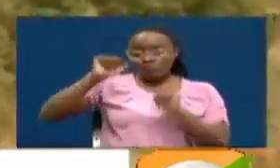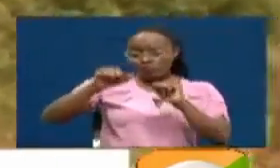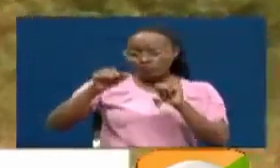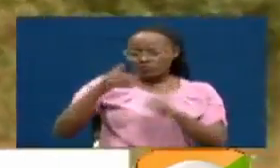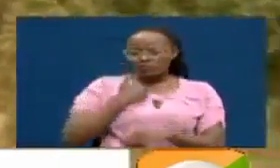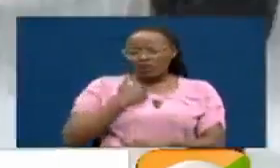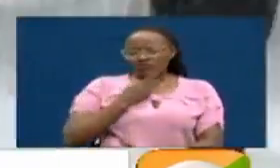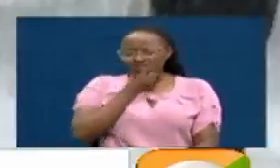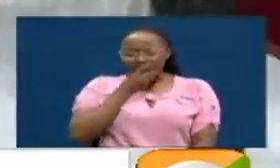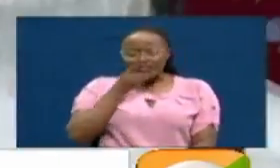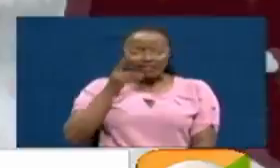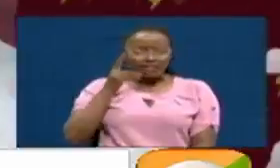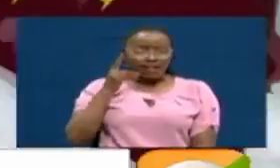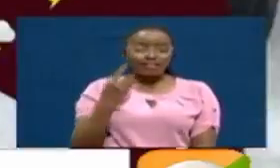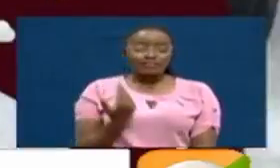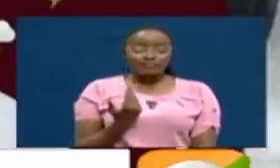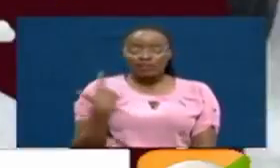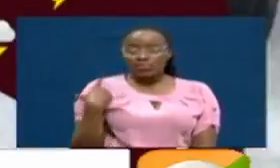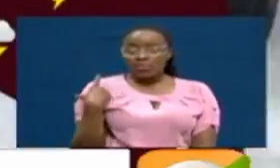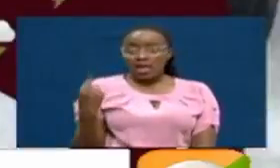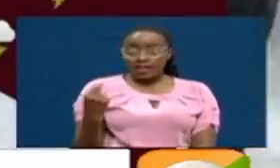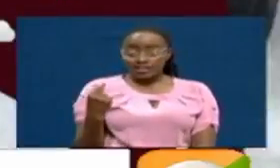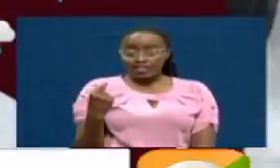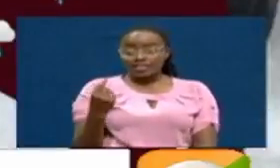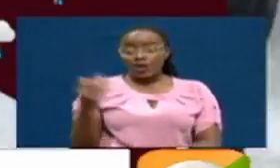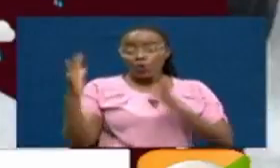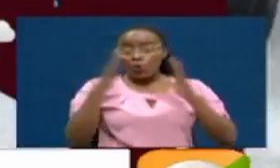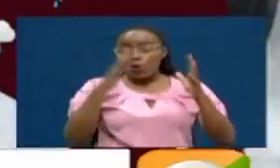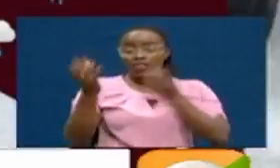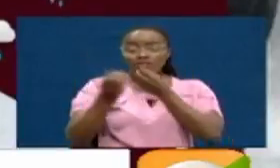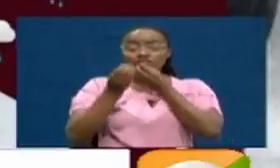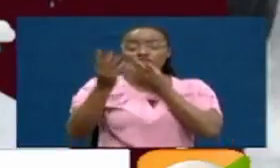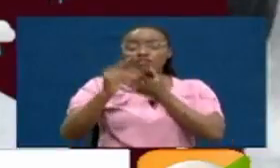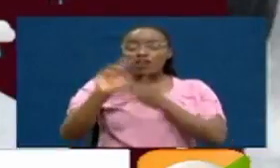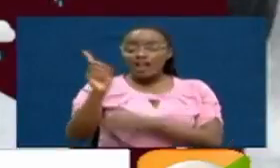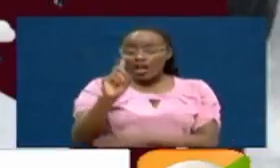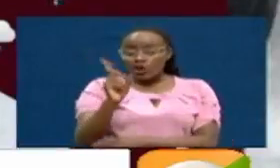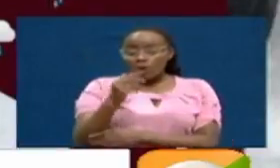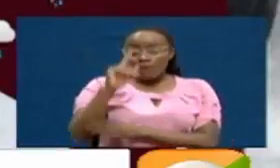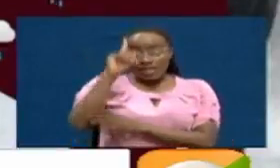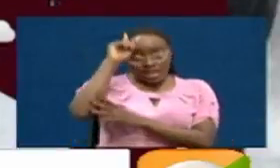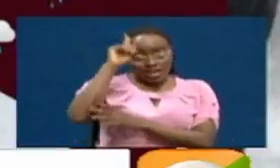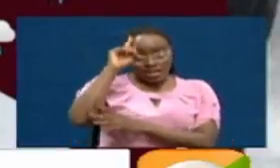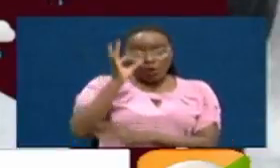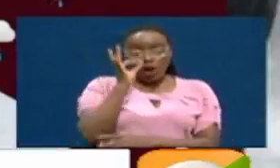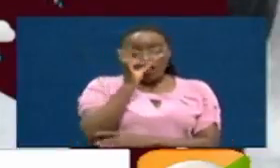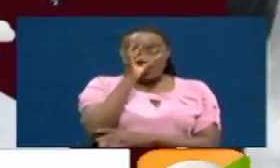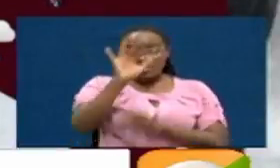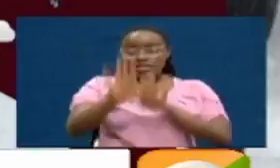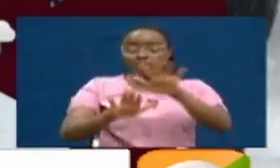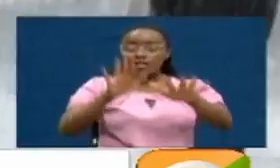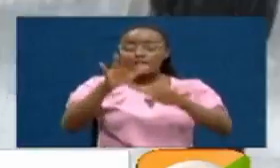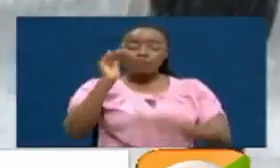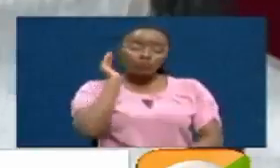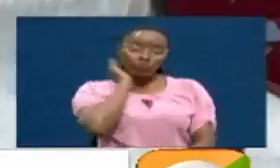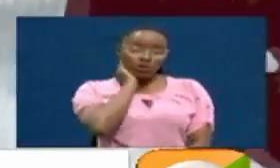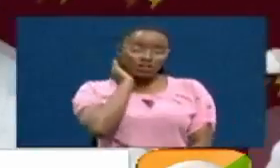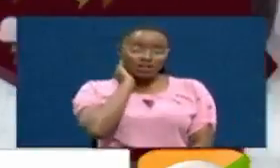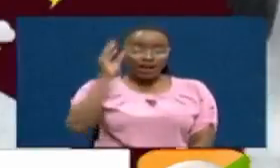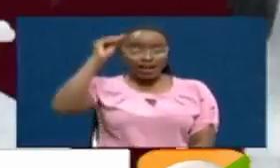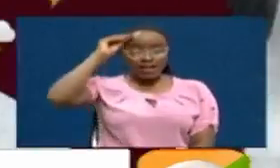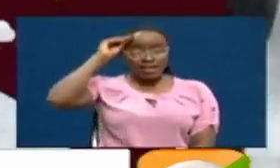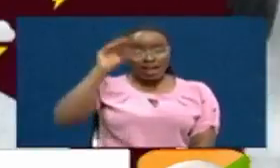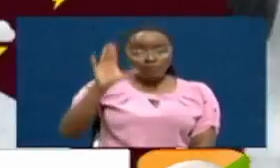remain dry. The latest forecast says Nairobi, Nyandarua, Nyeri, Kirinyaga, Murang'a,